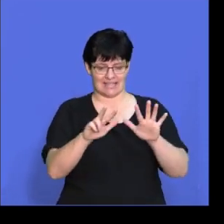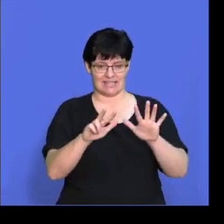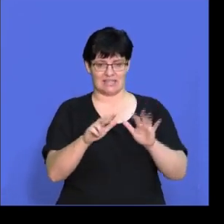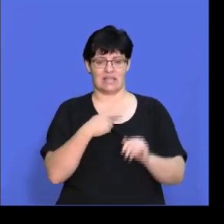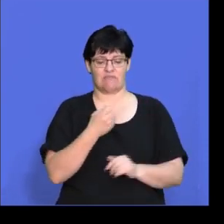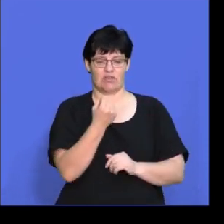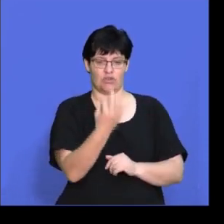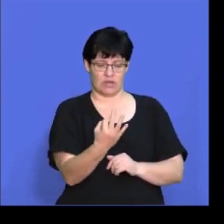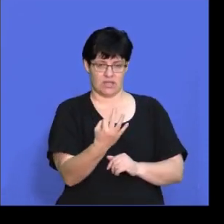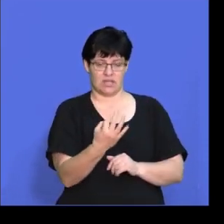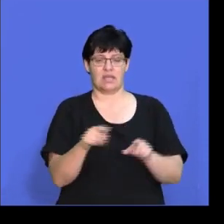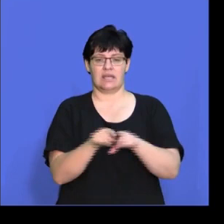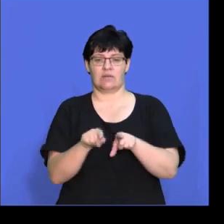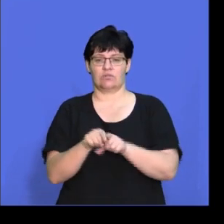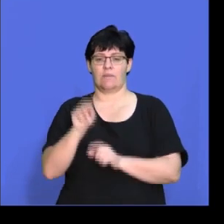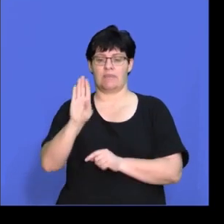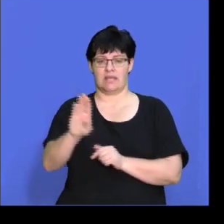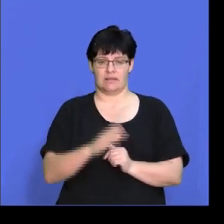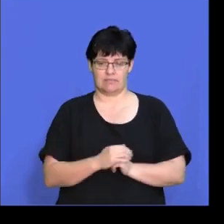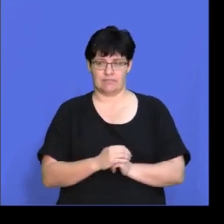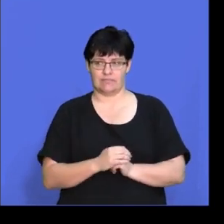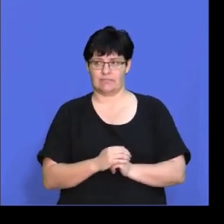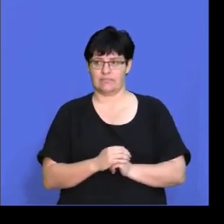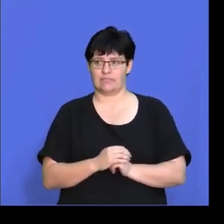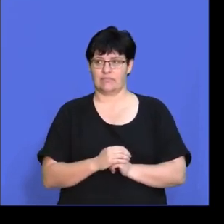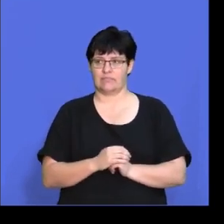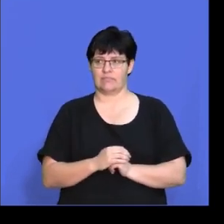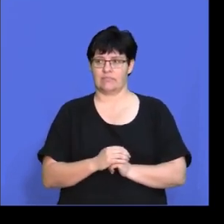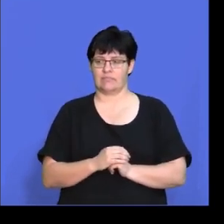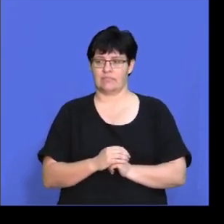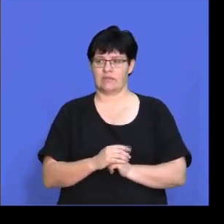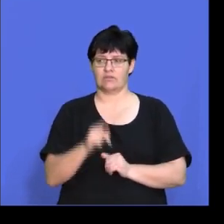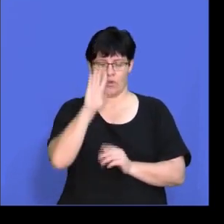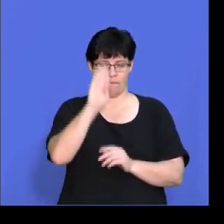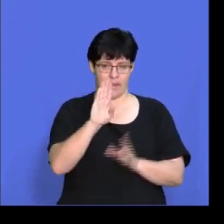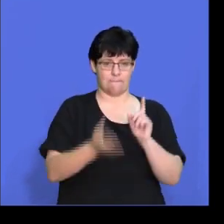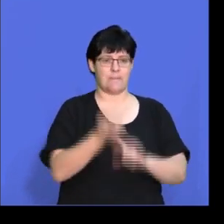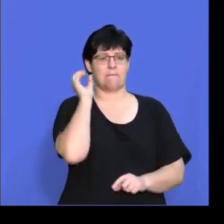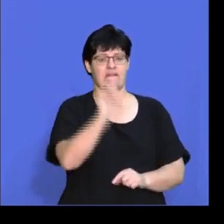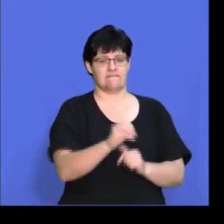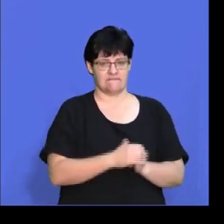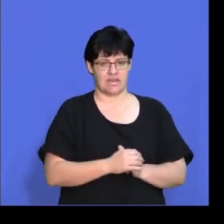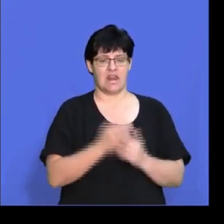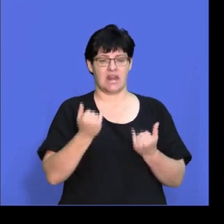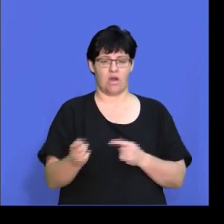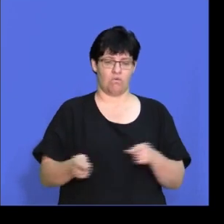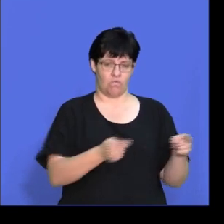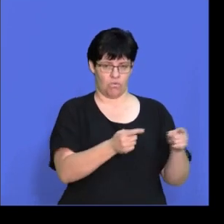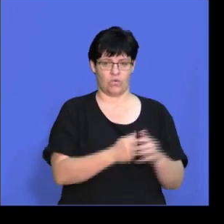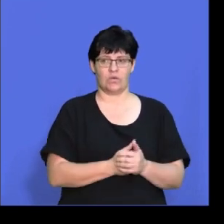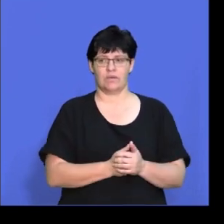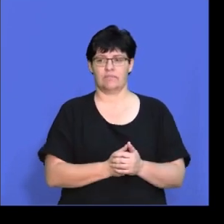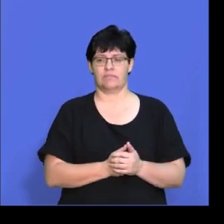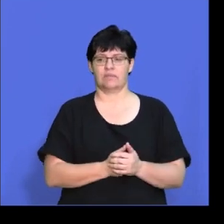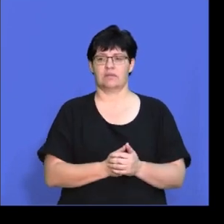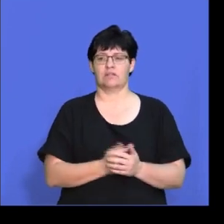me 3 is equal to b. Okay, so I found the value of b, and I can now move my attention to both